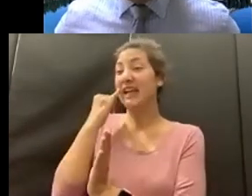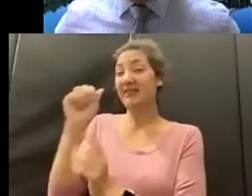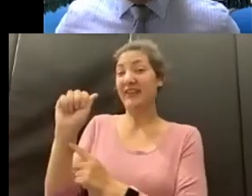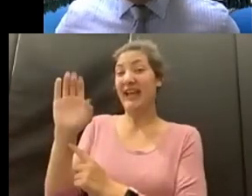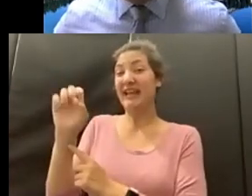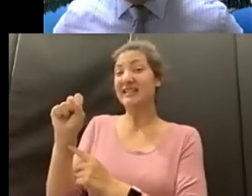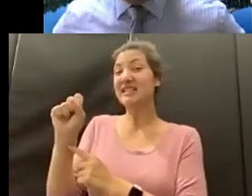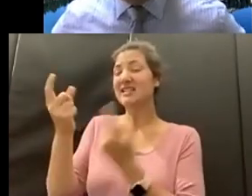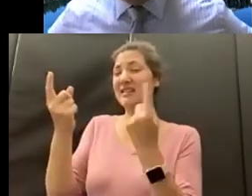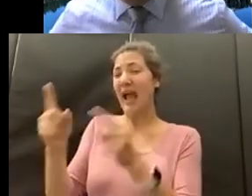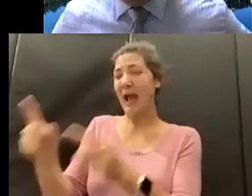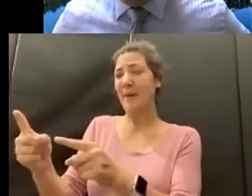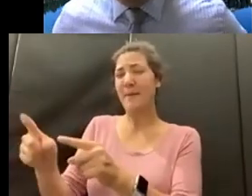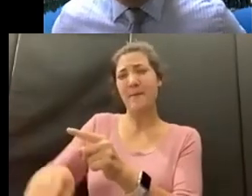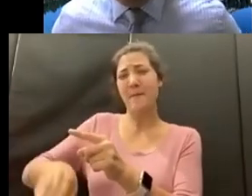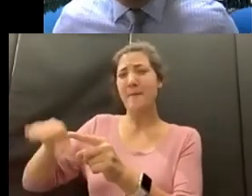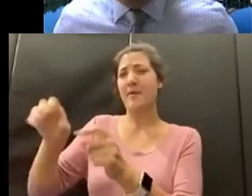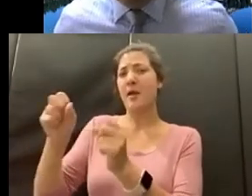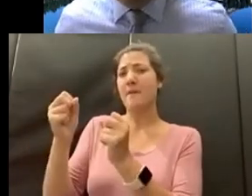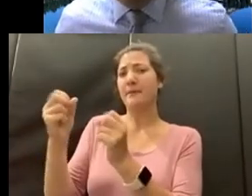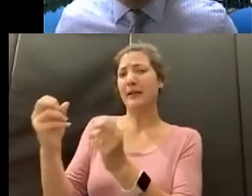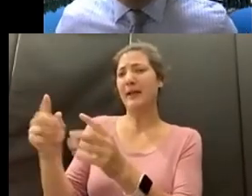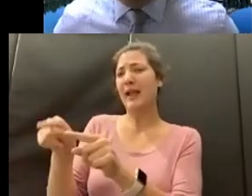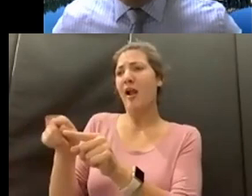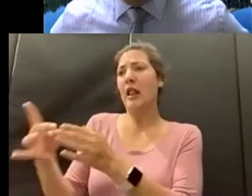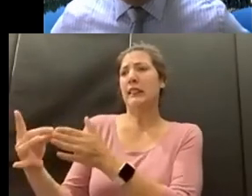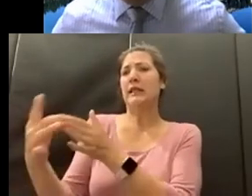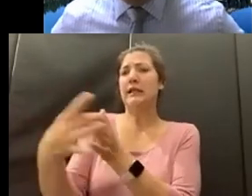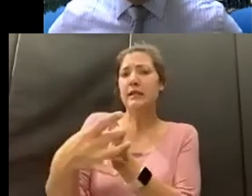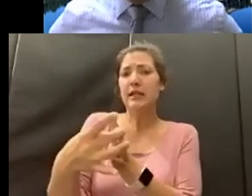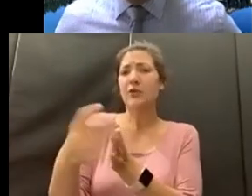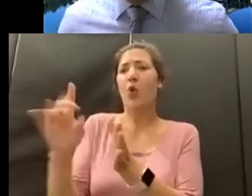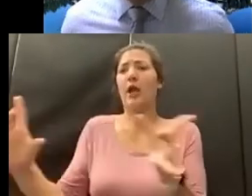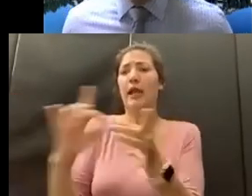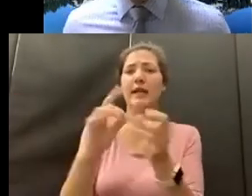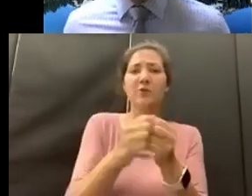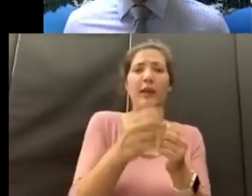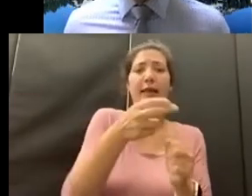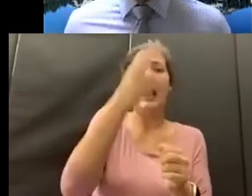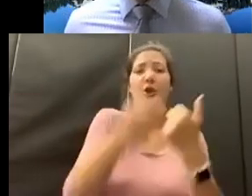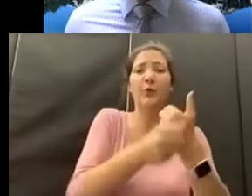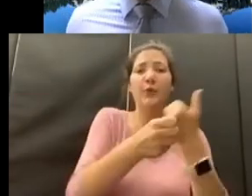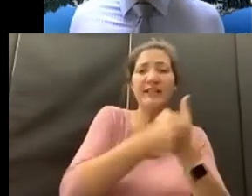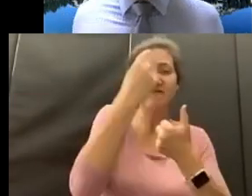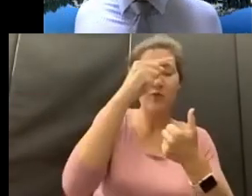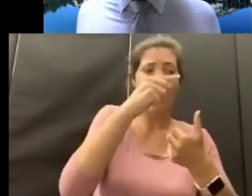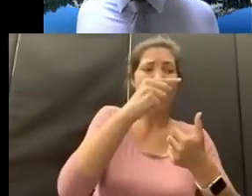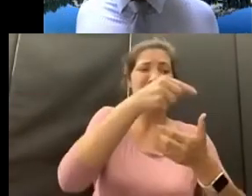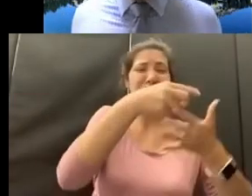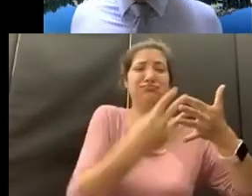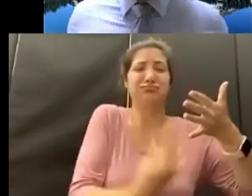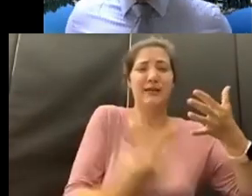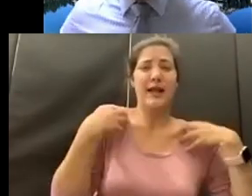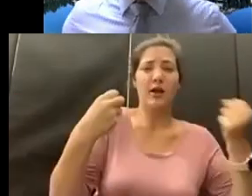look through the Department of Employment and Social Services, all of those critical services that we heard this morning from our supervisor,